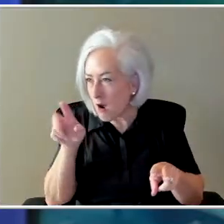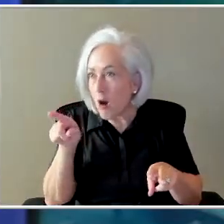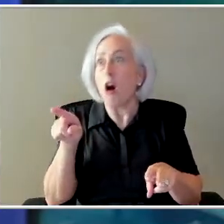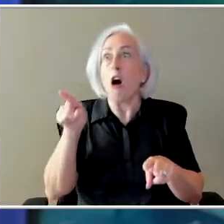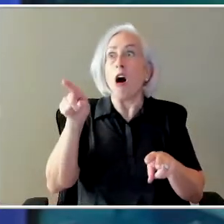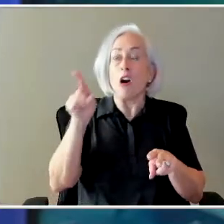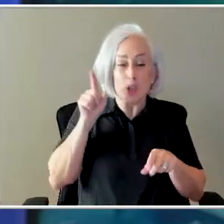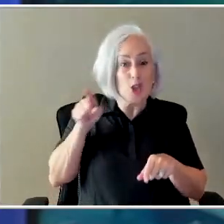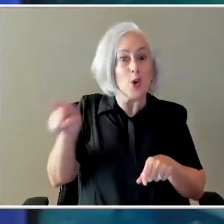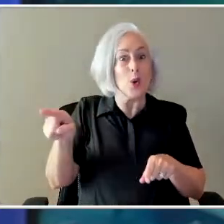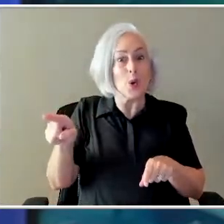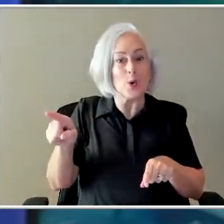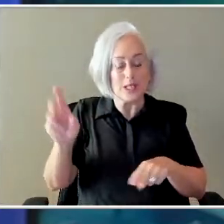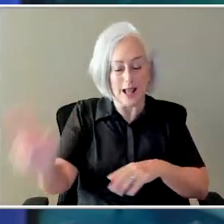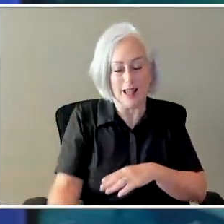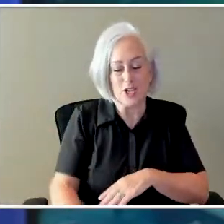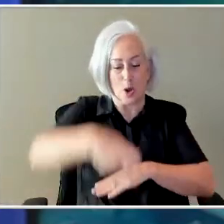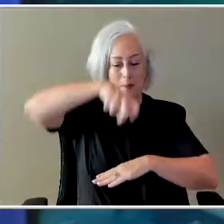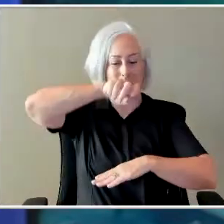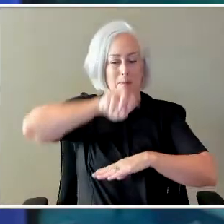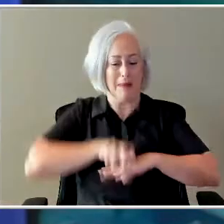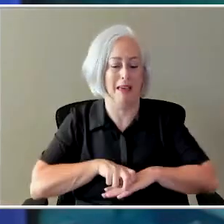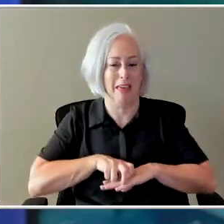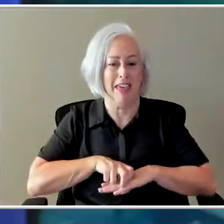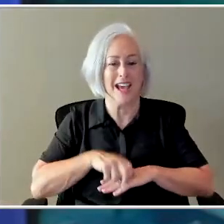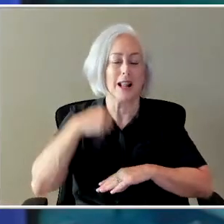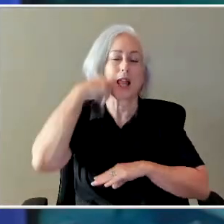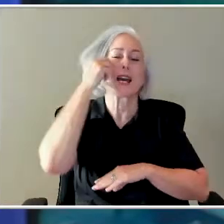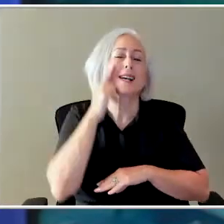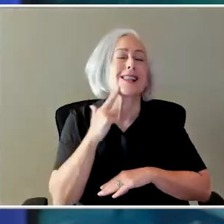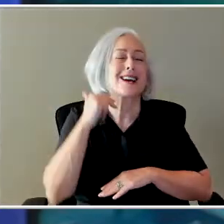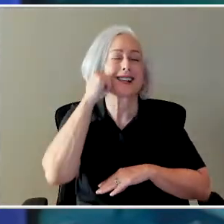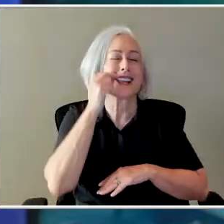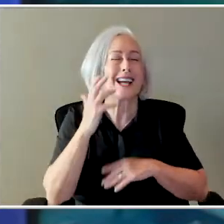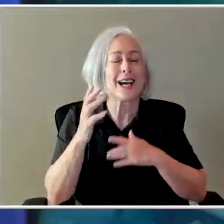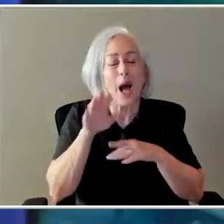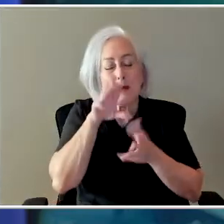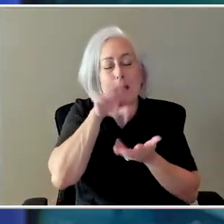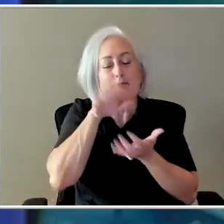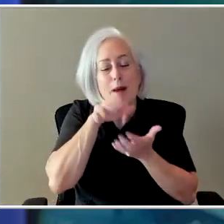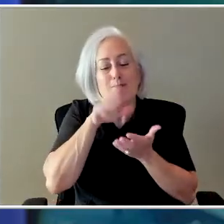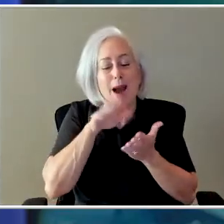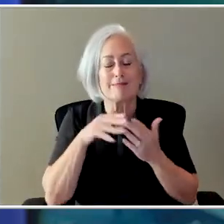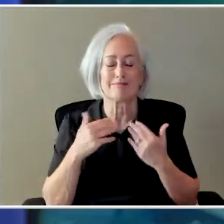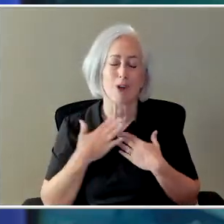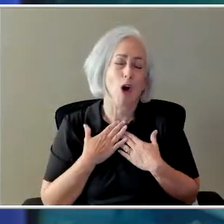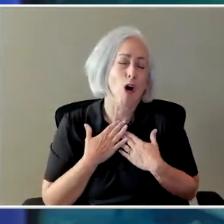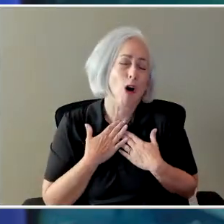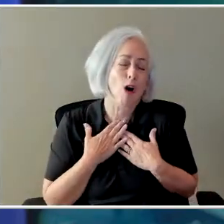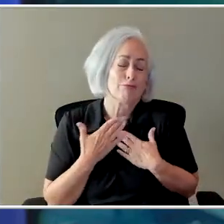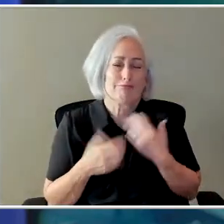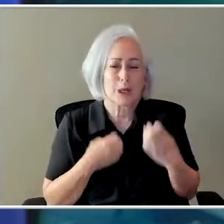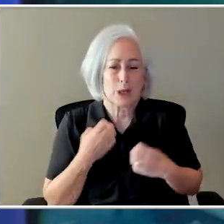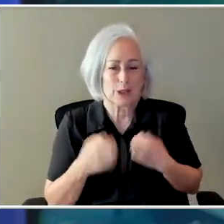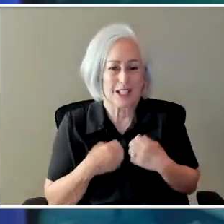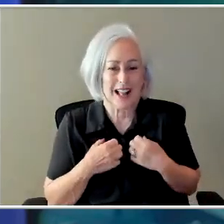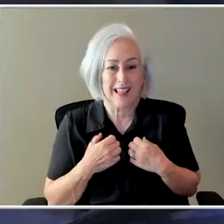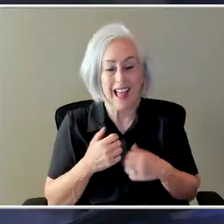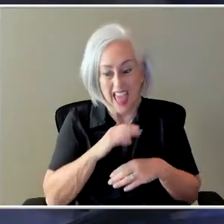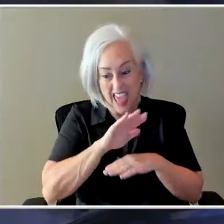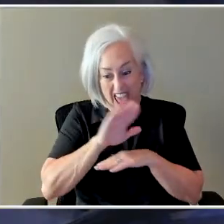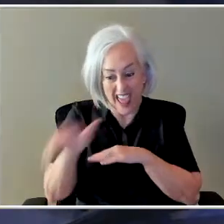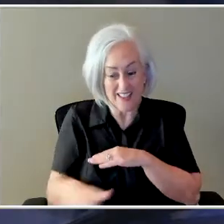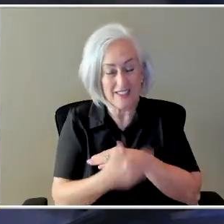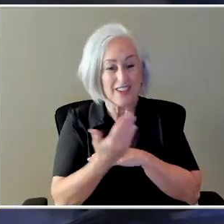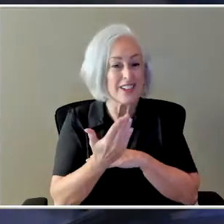licking and kissing me. That was it. Yeah, it was pretty emotional. I know. I hadn't seen her for so long, and she sleeps with us every night, so. Yeah, that was, well,